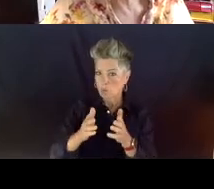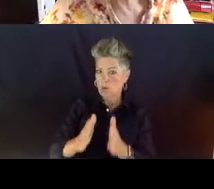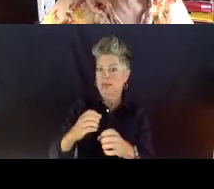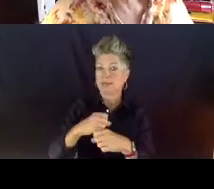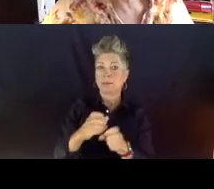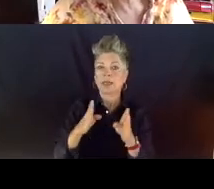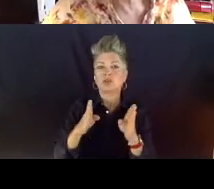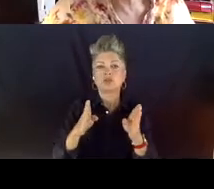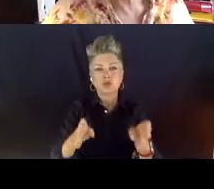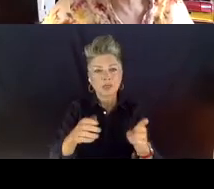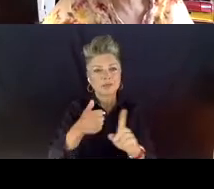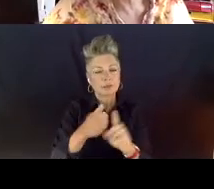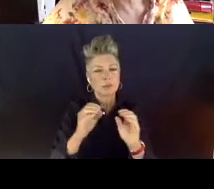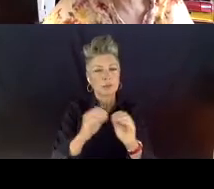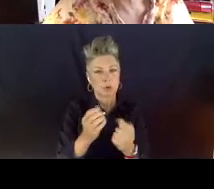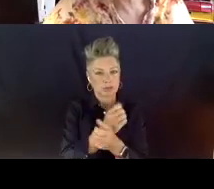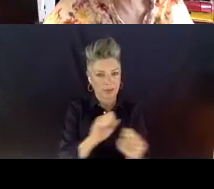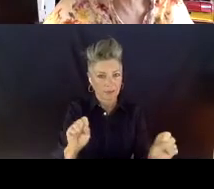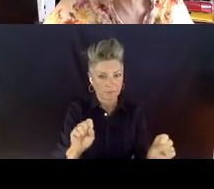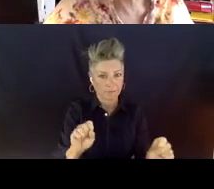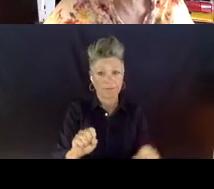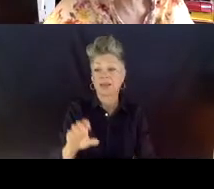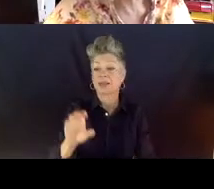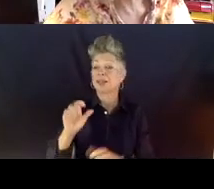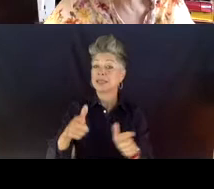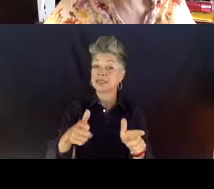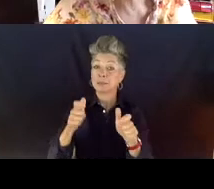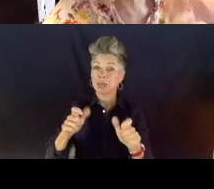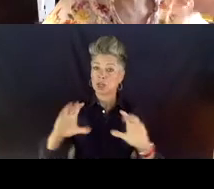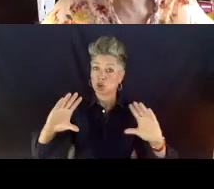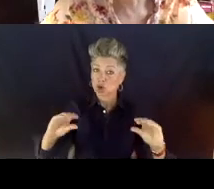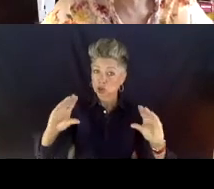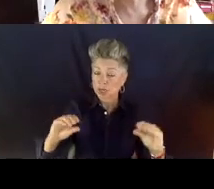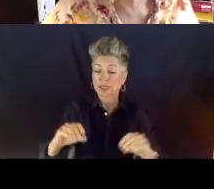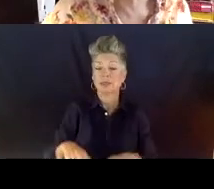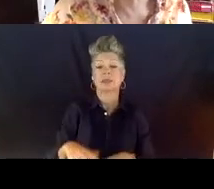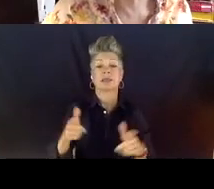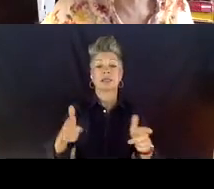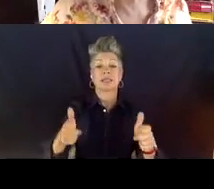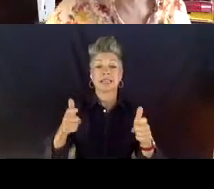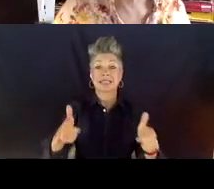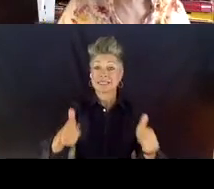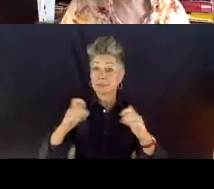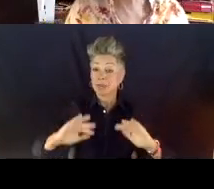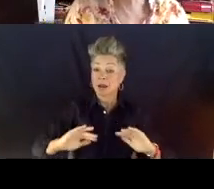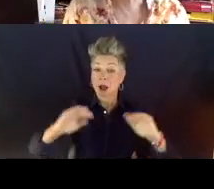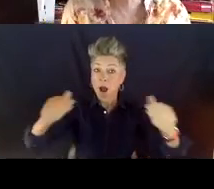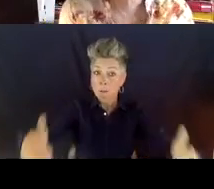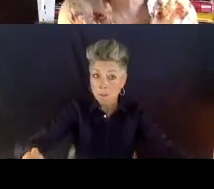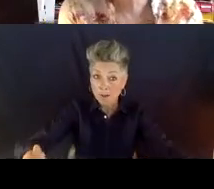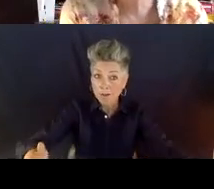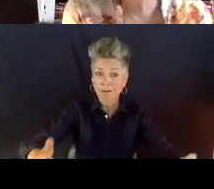safer. Speed cushions, speed humps, and the way we allocate streetscape is